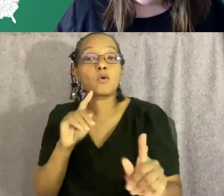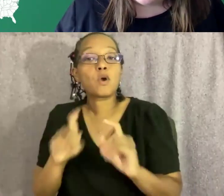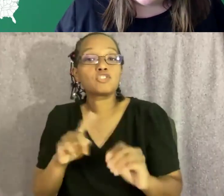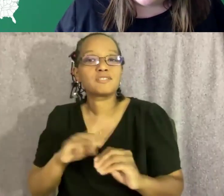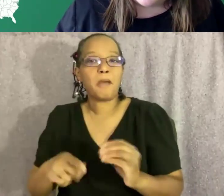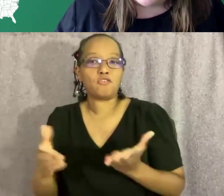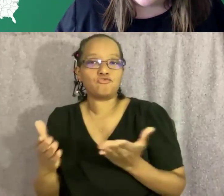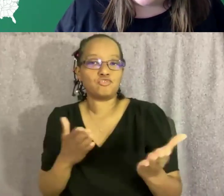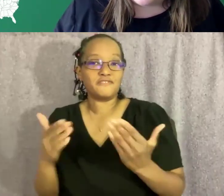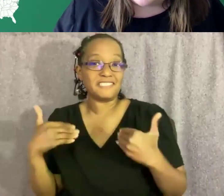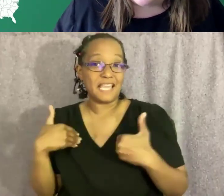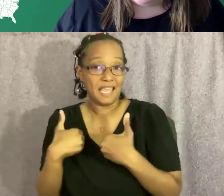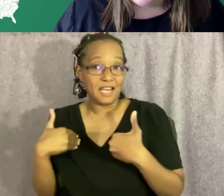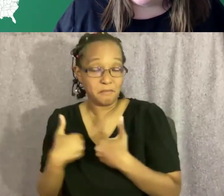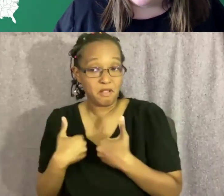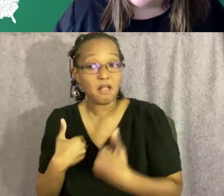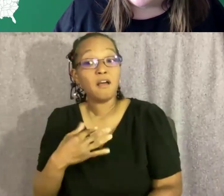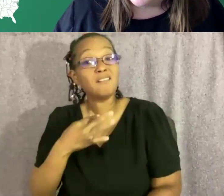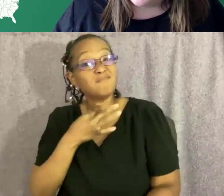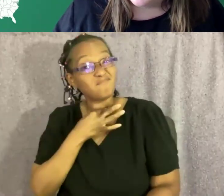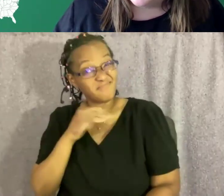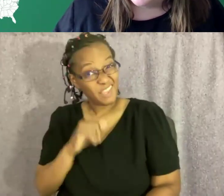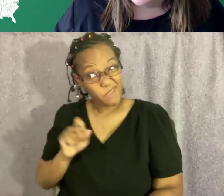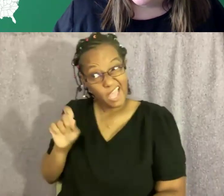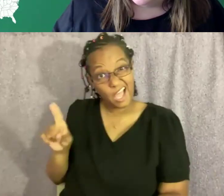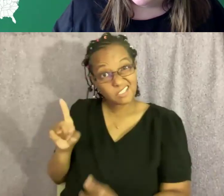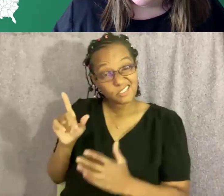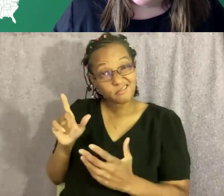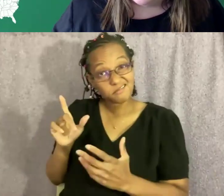you ask if the service animal is up to date on vaccines?